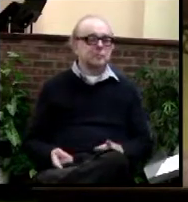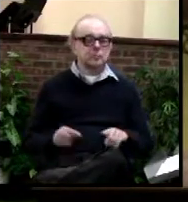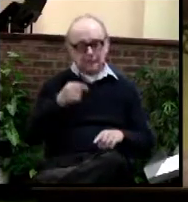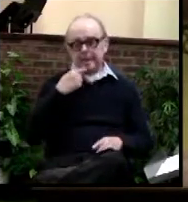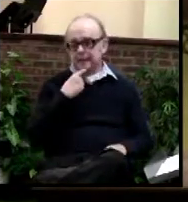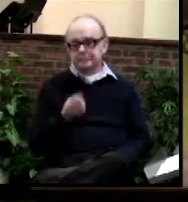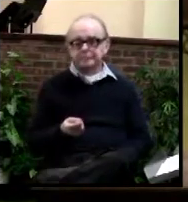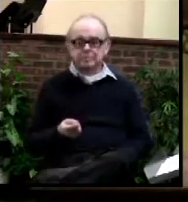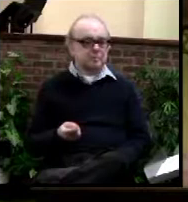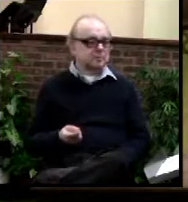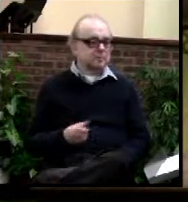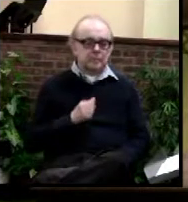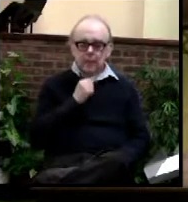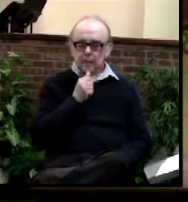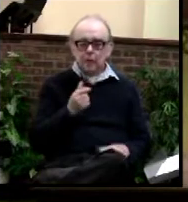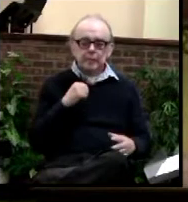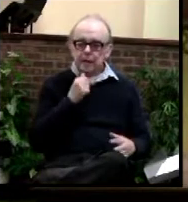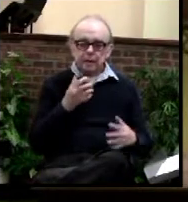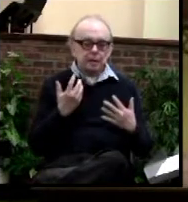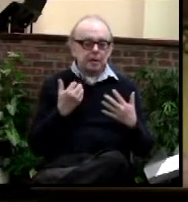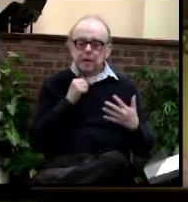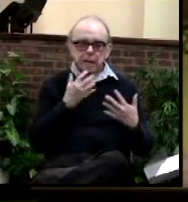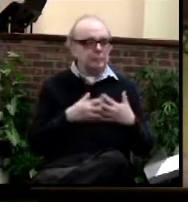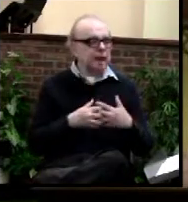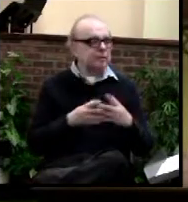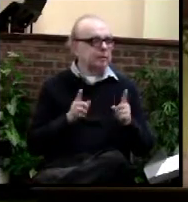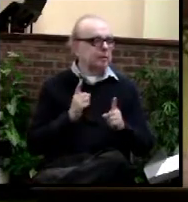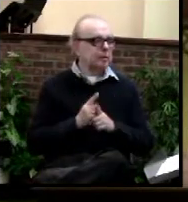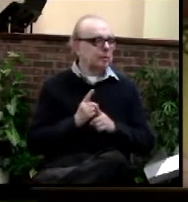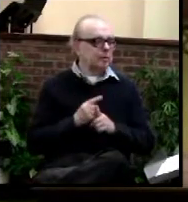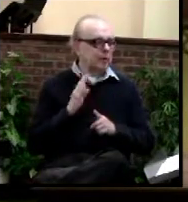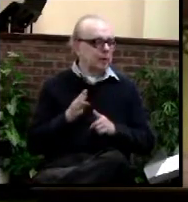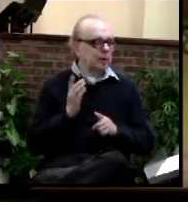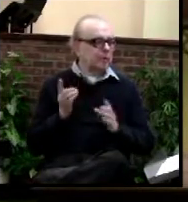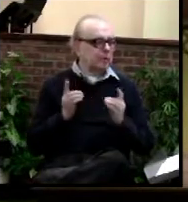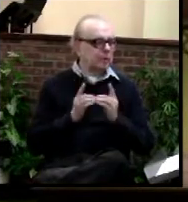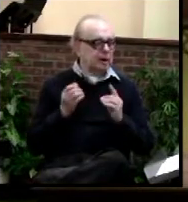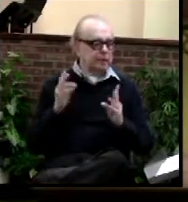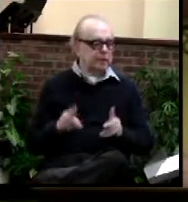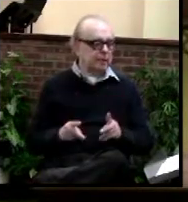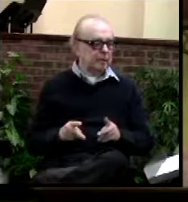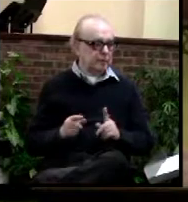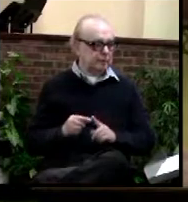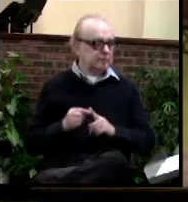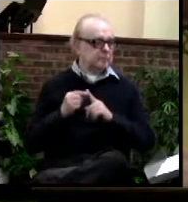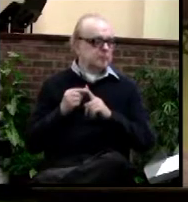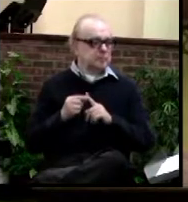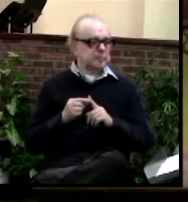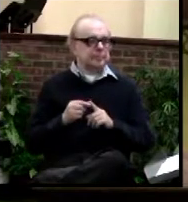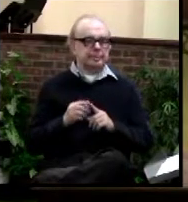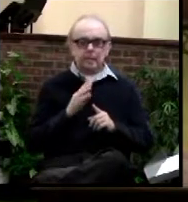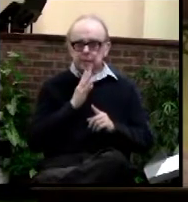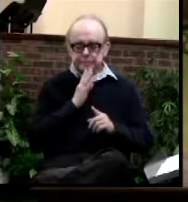says, don't be mismatched, it's talking also when you're dating someone, And especially, he's talking